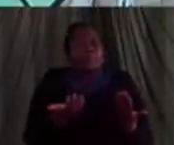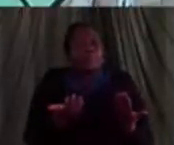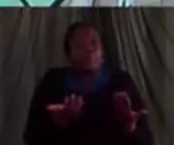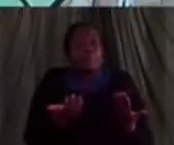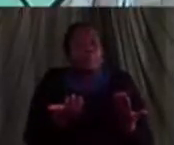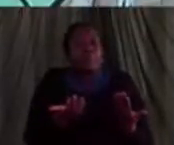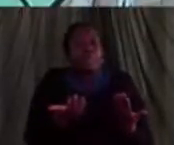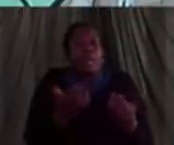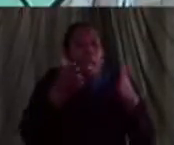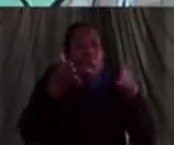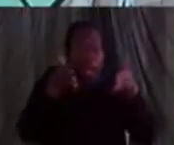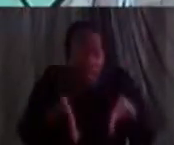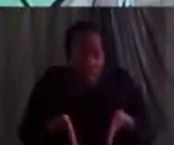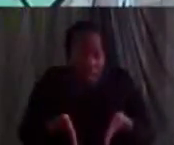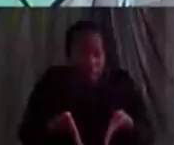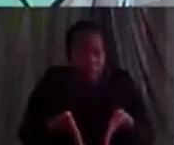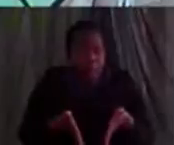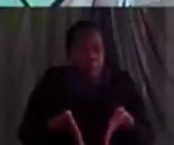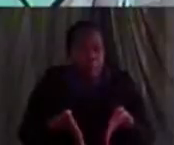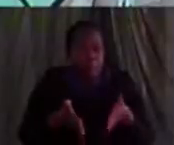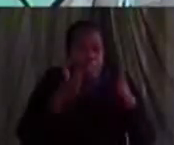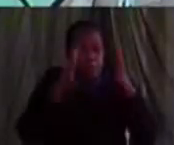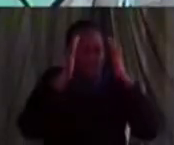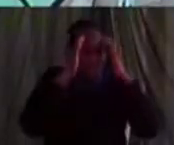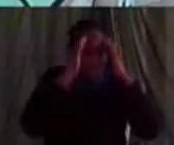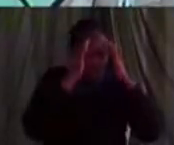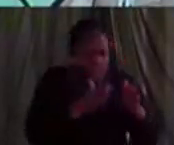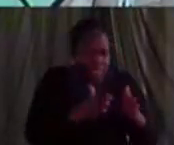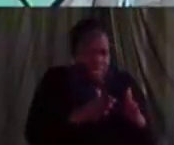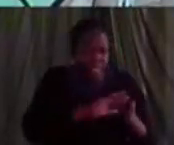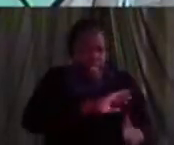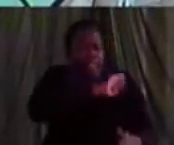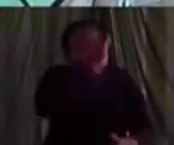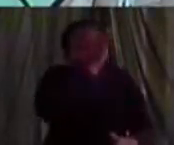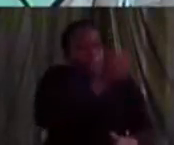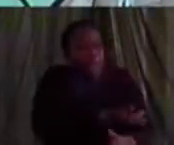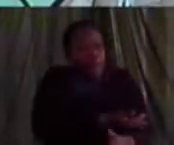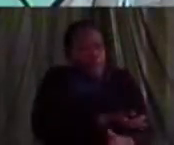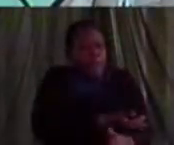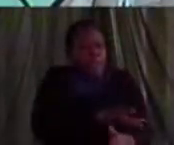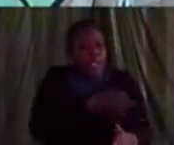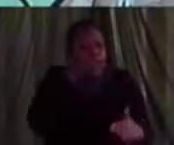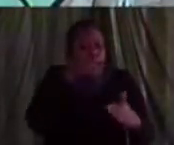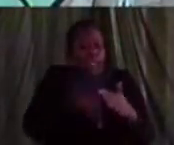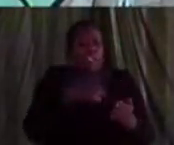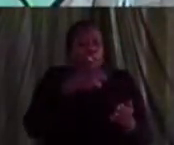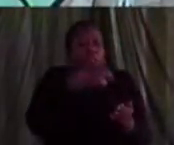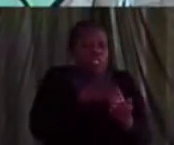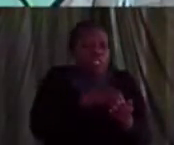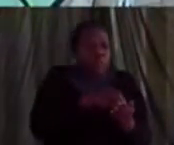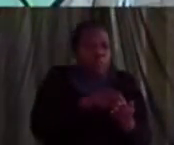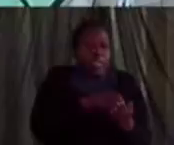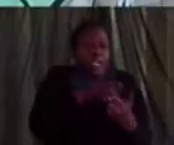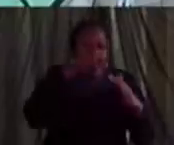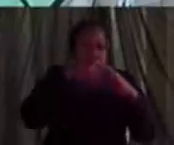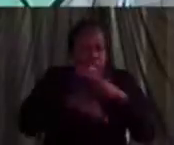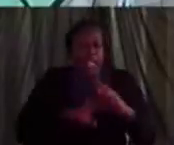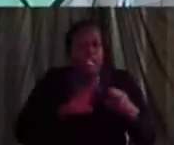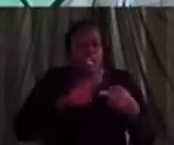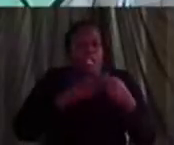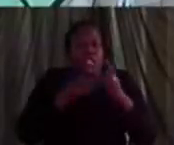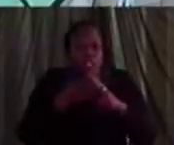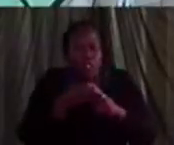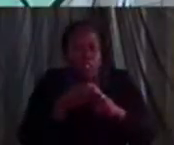Now, considering the power dynamics at play in a relationship between a